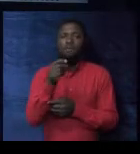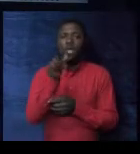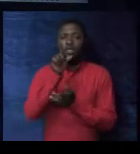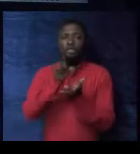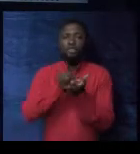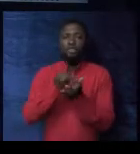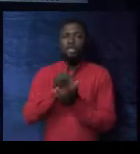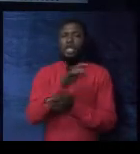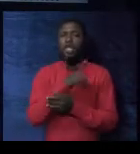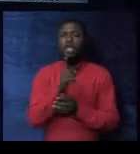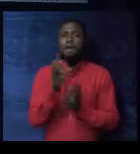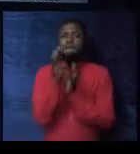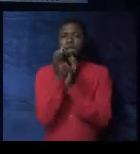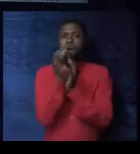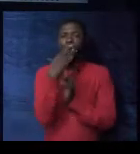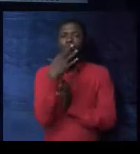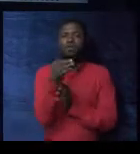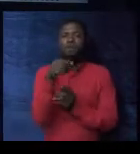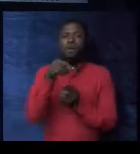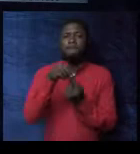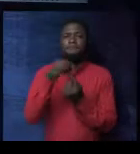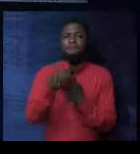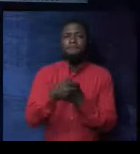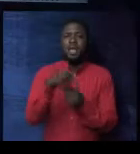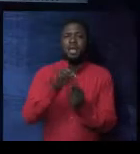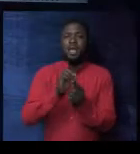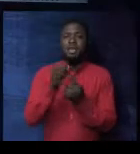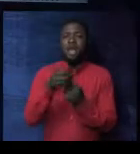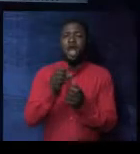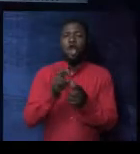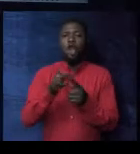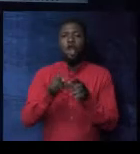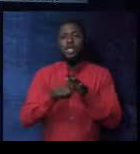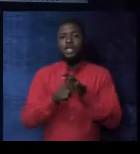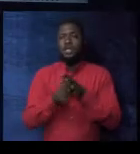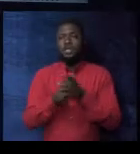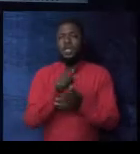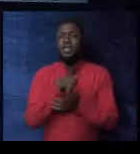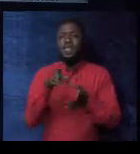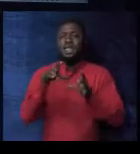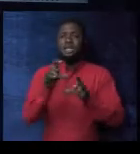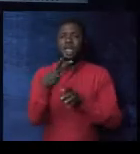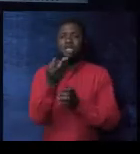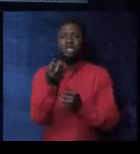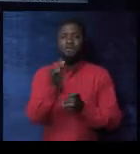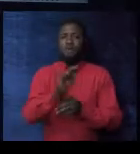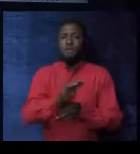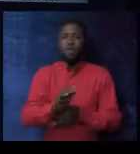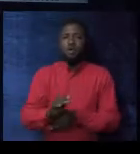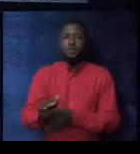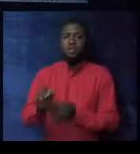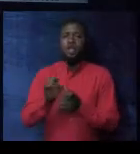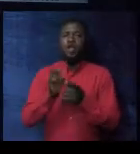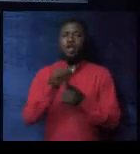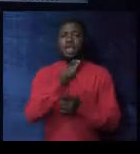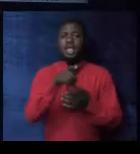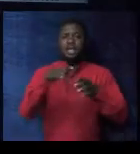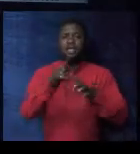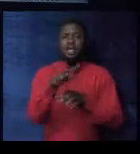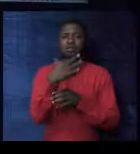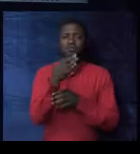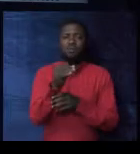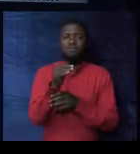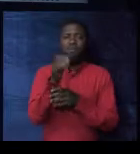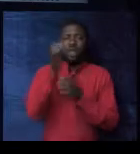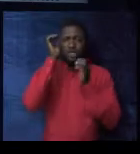chickens. A bunch of bananas or a bunch of keys. A class of pupils or